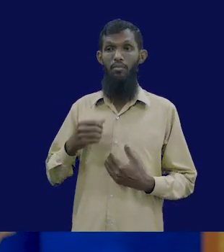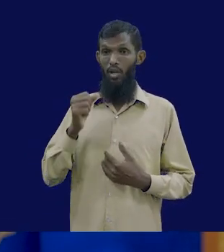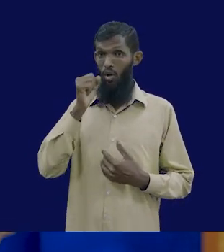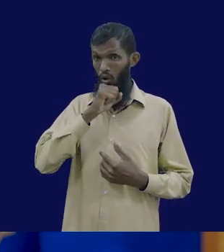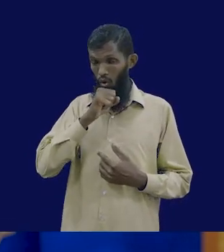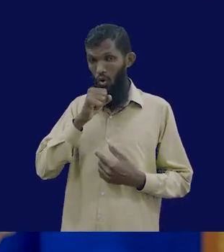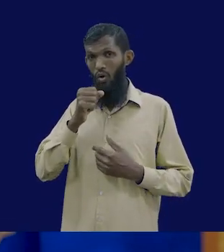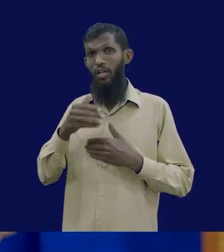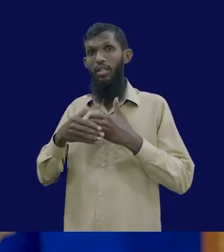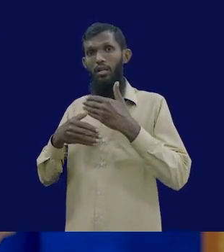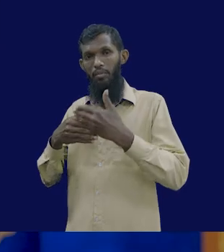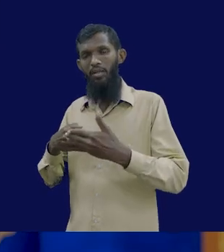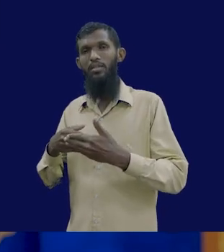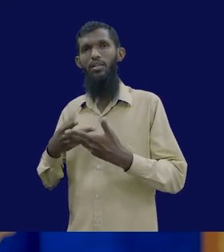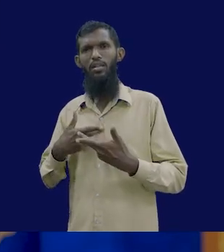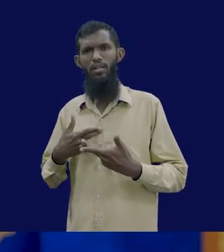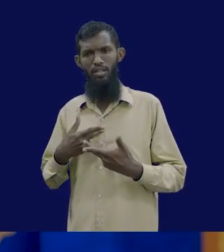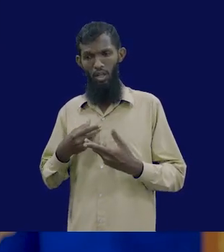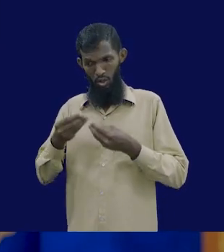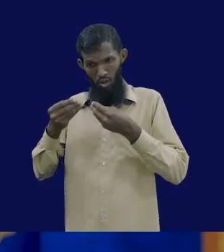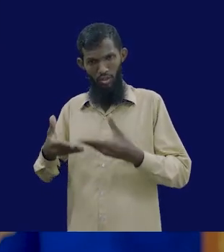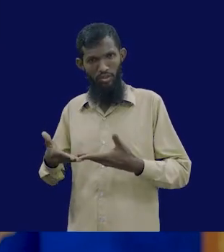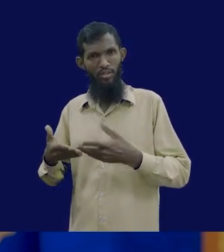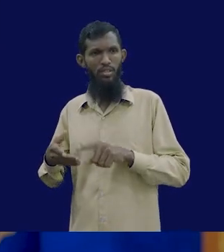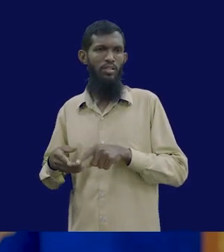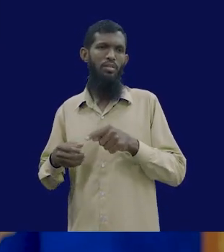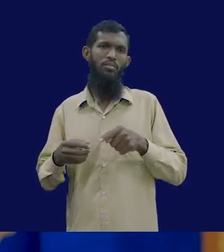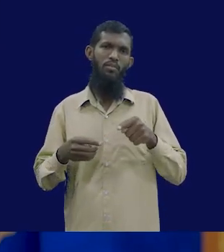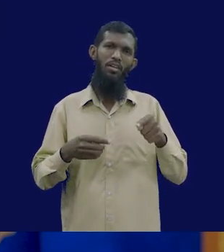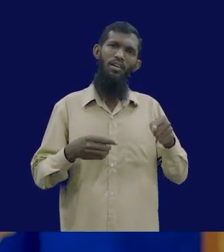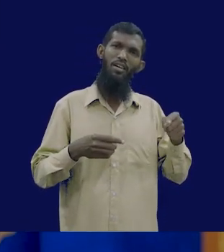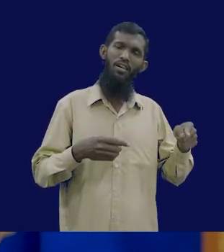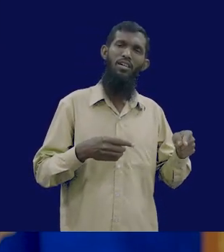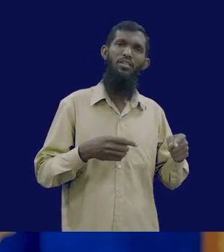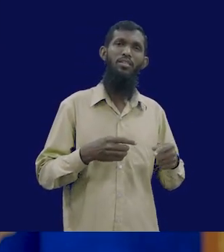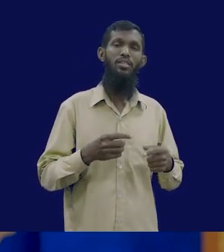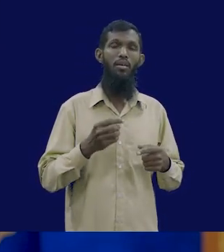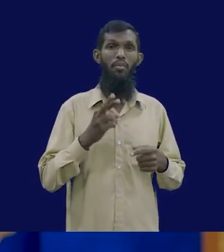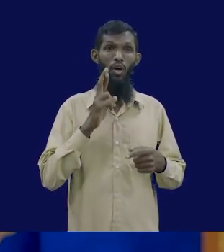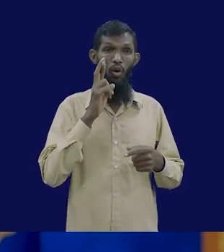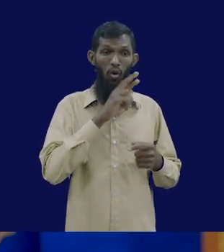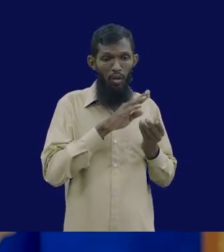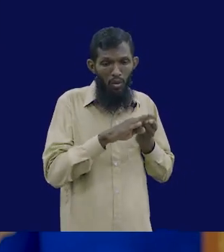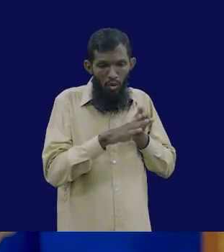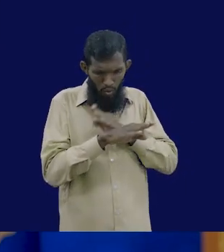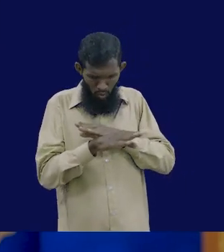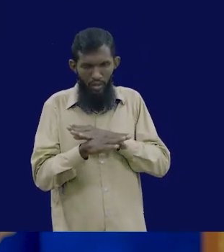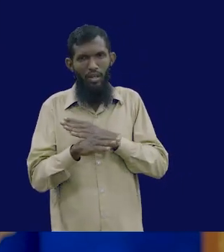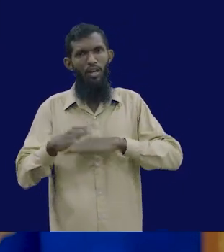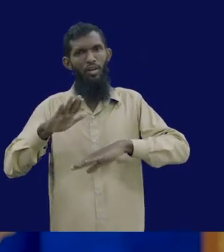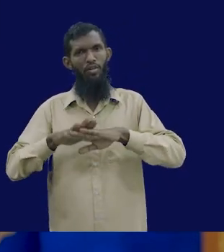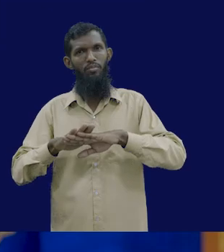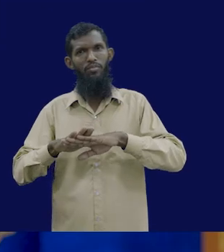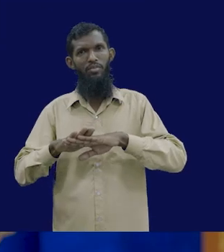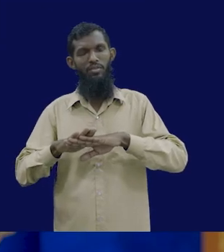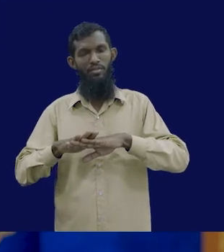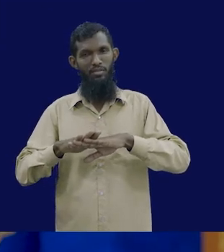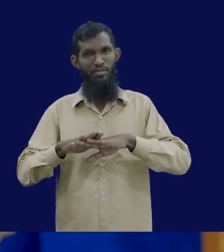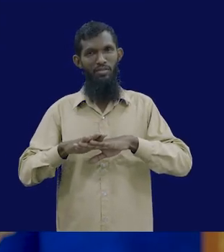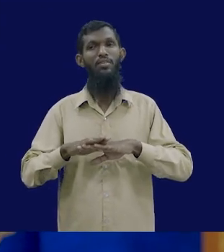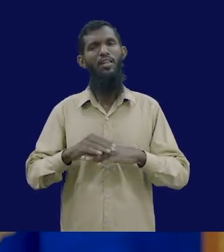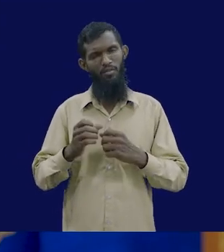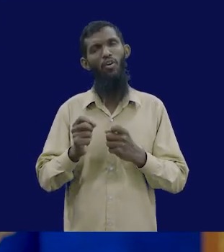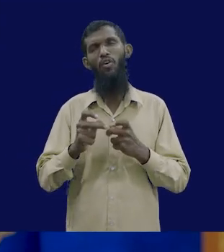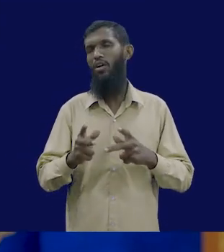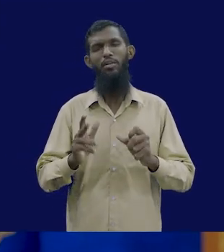from the month of Ramadan. She used to make them up in Sha'ban, meaning just the month before Ramadan.